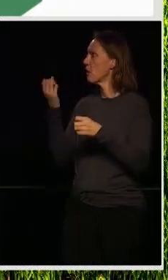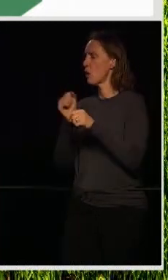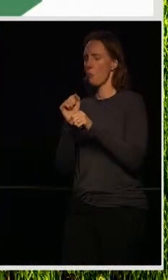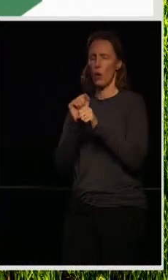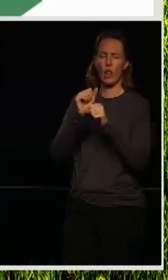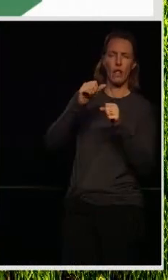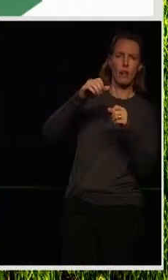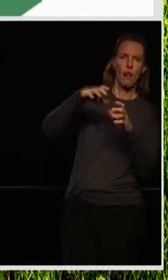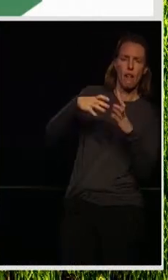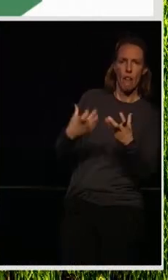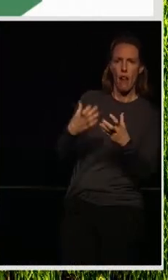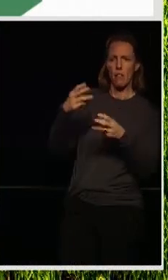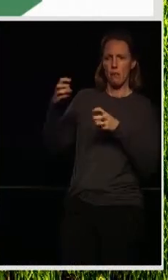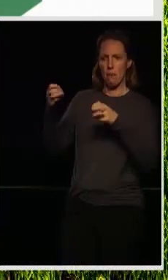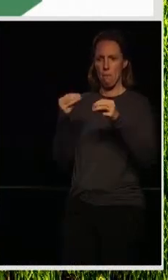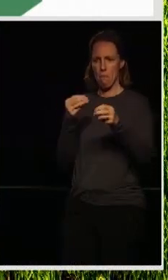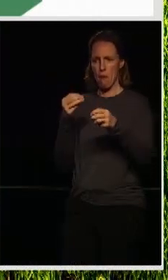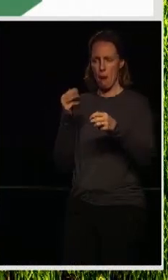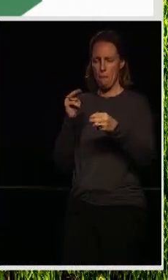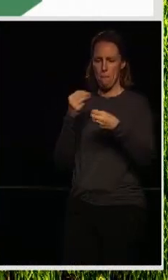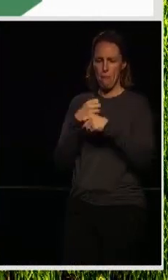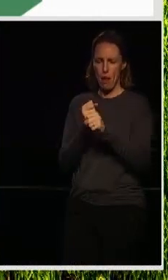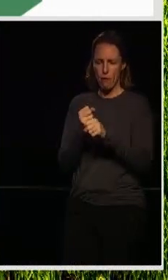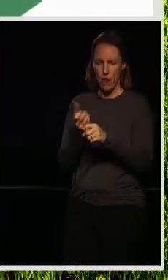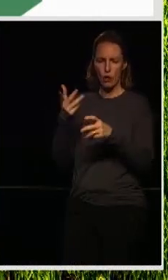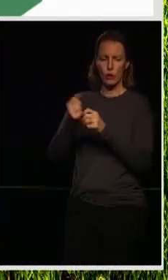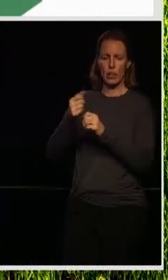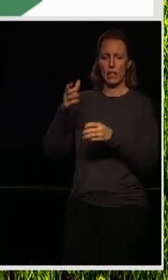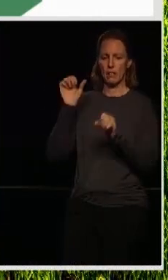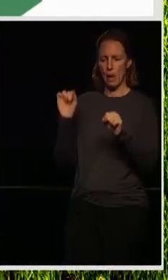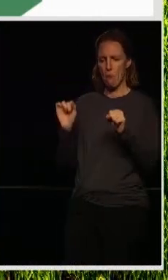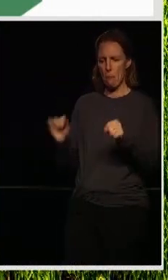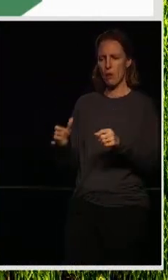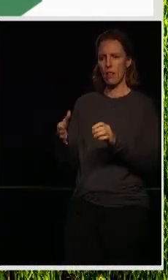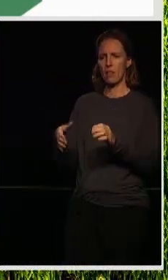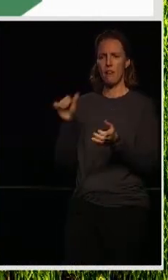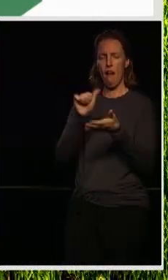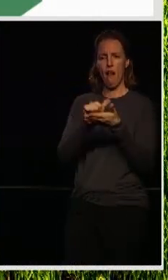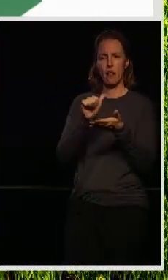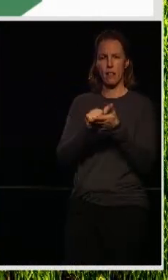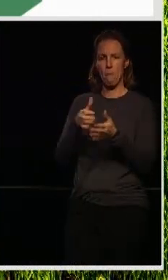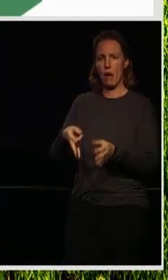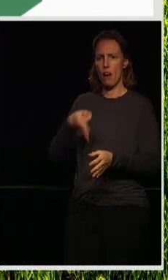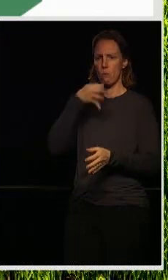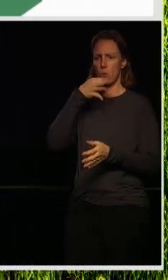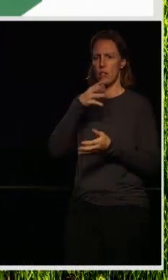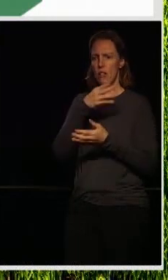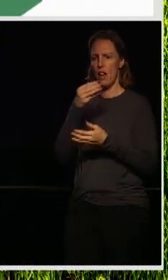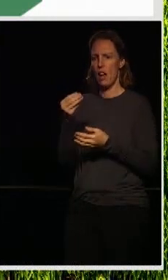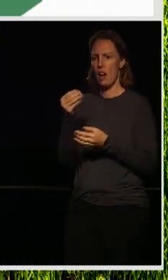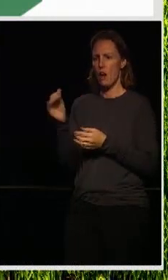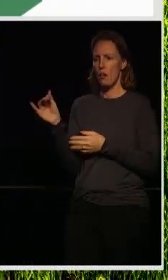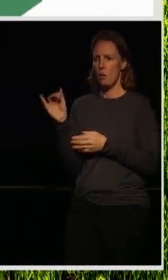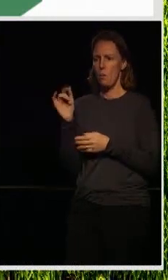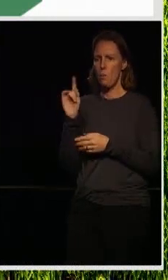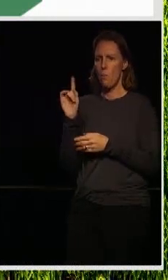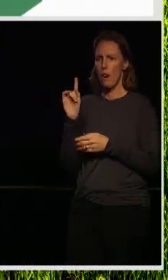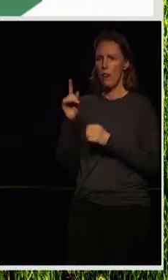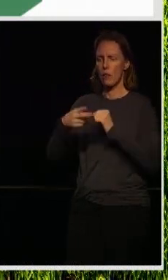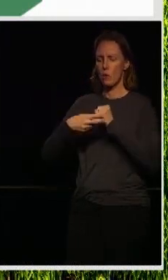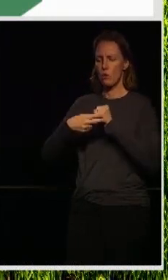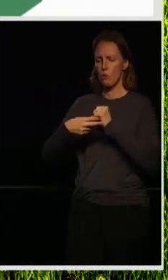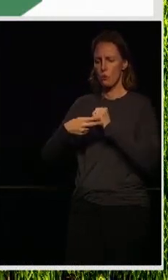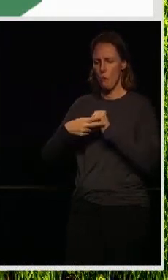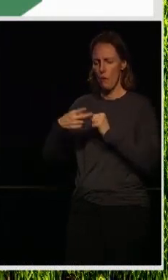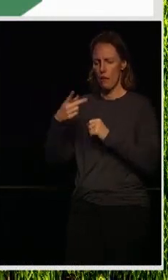manufacturing capabilities, academic expertise, and the grain storage operators who are used to adopting and